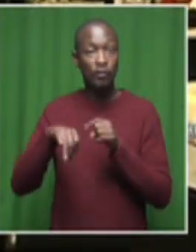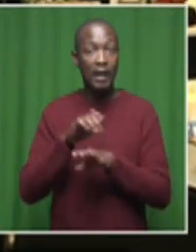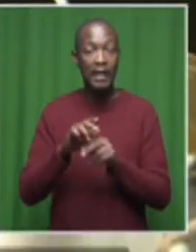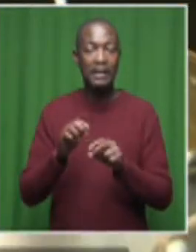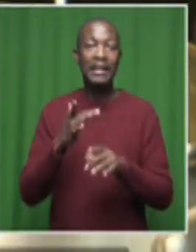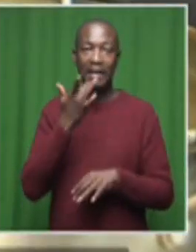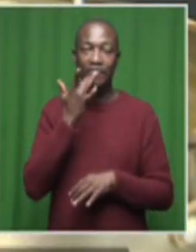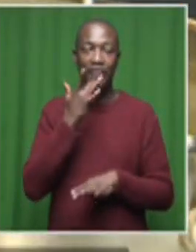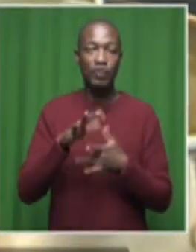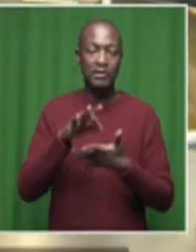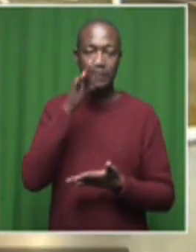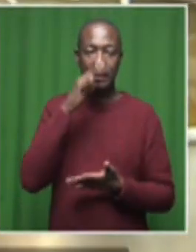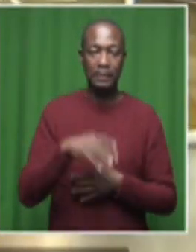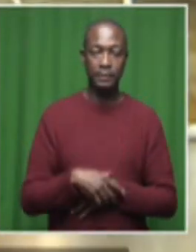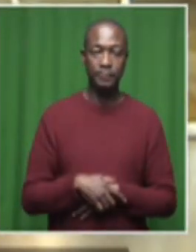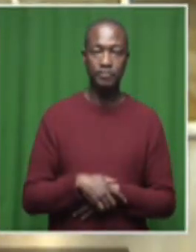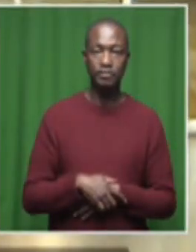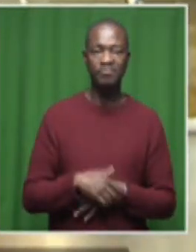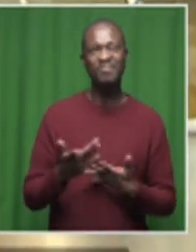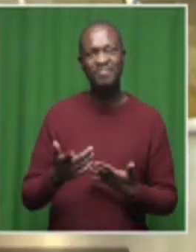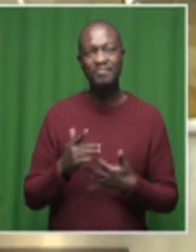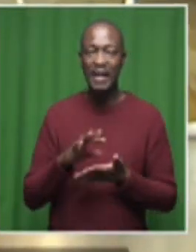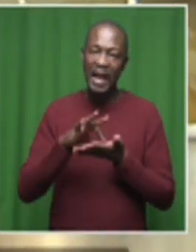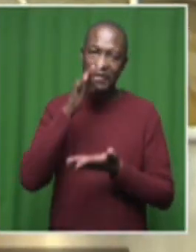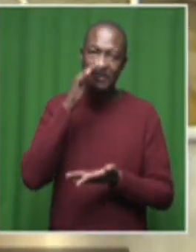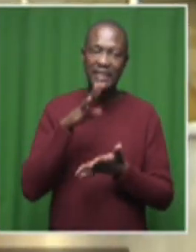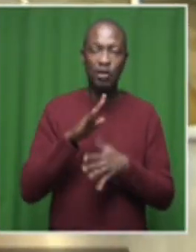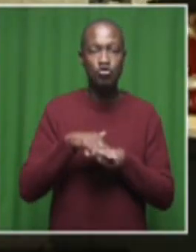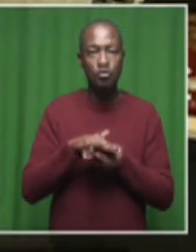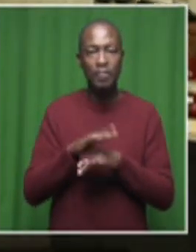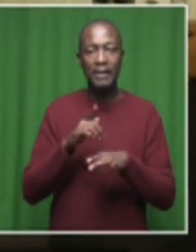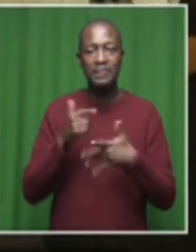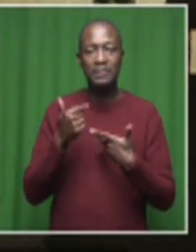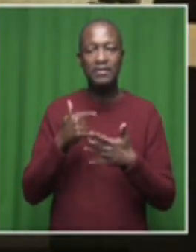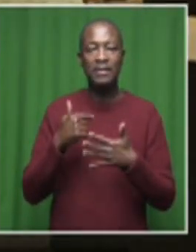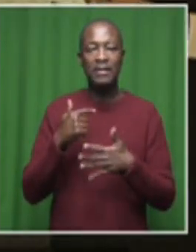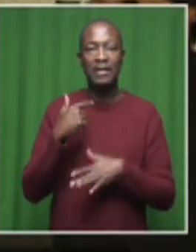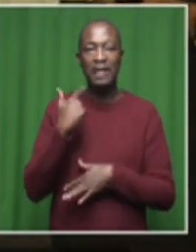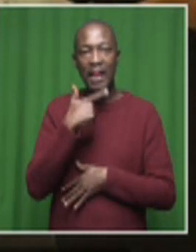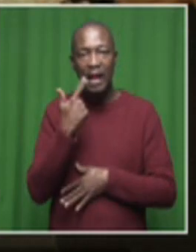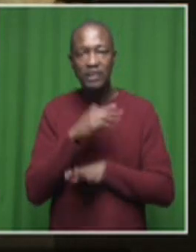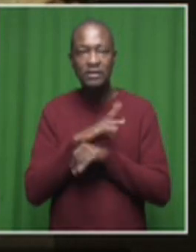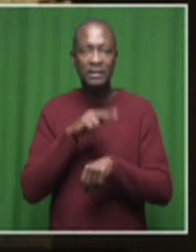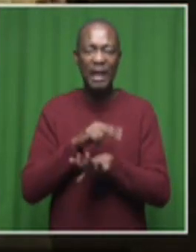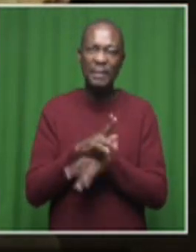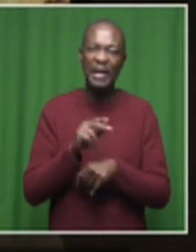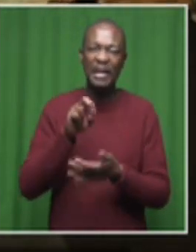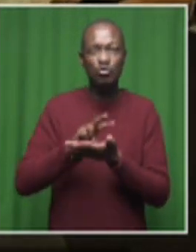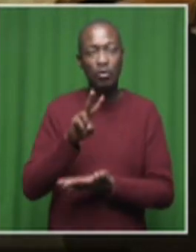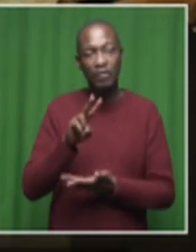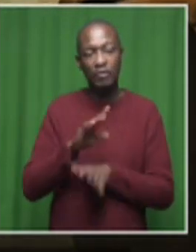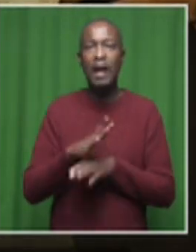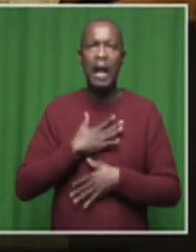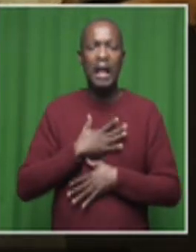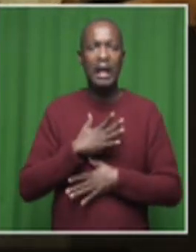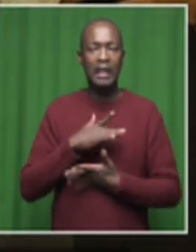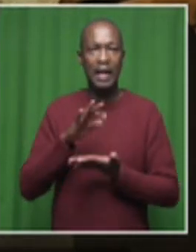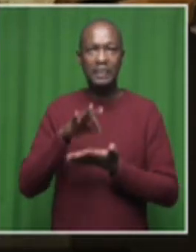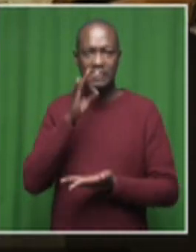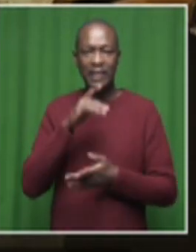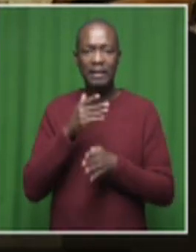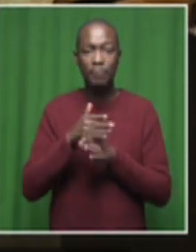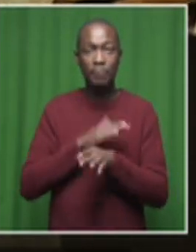favorite snacks. I snack normally around lunchtime, usually at 12-ish. I also like snacking just before